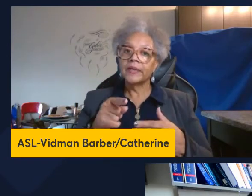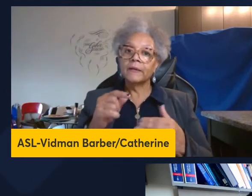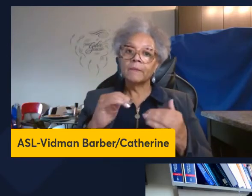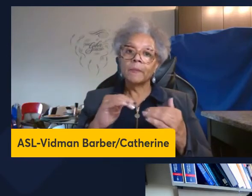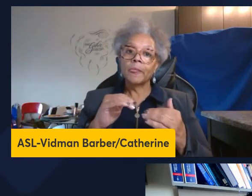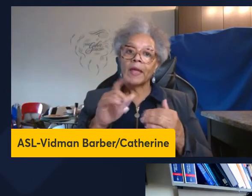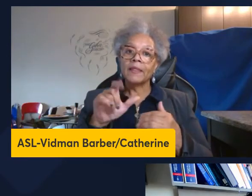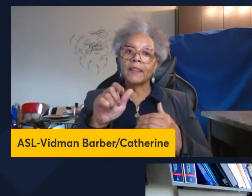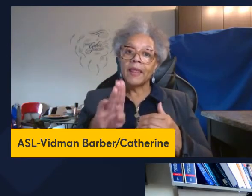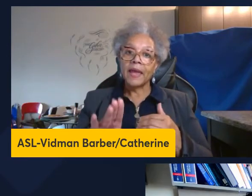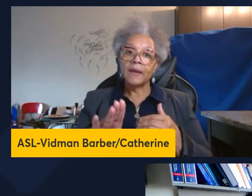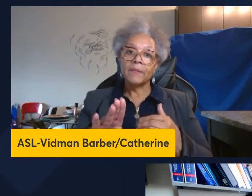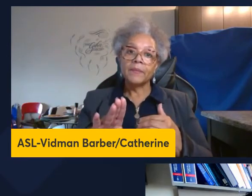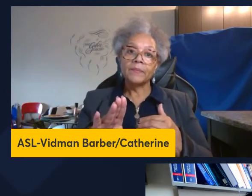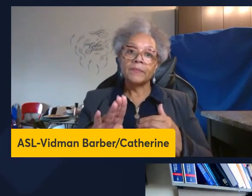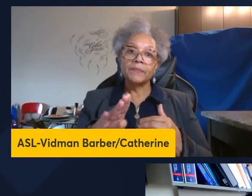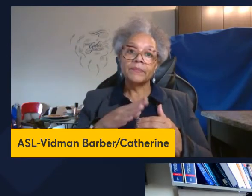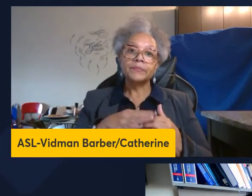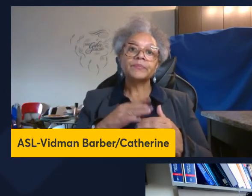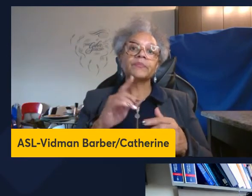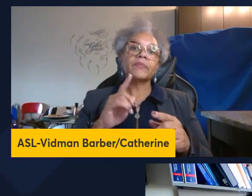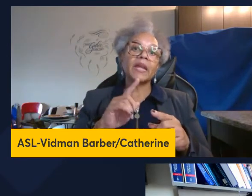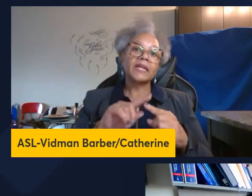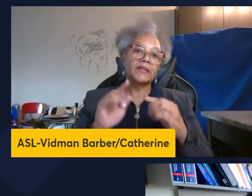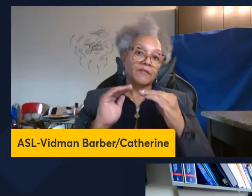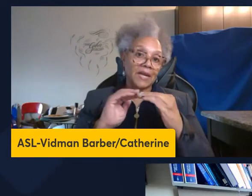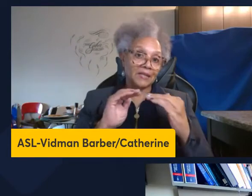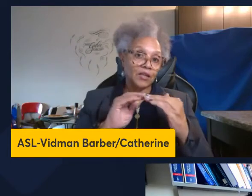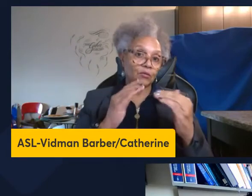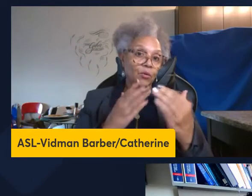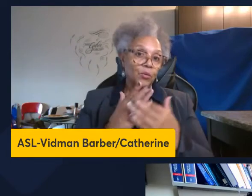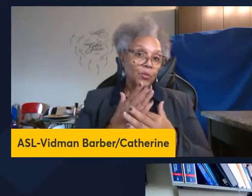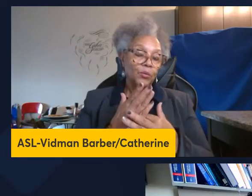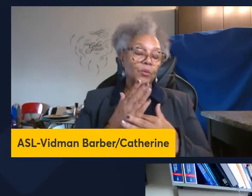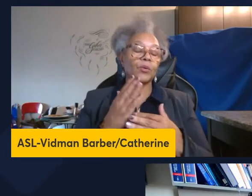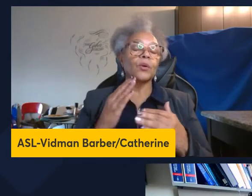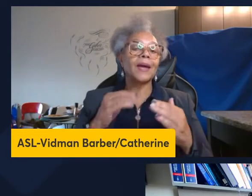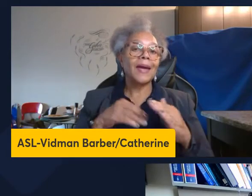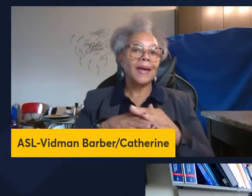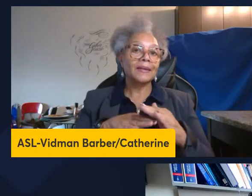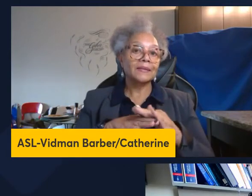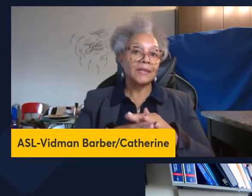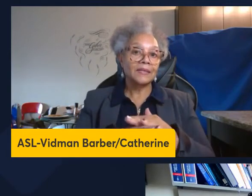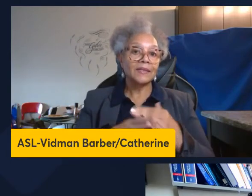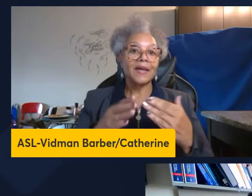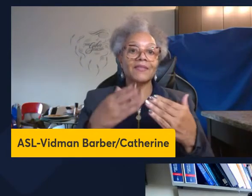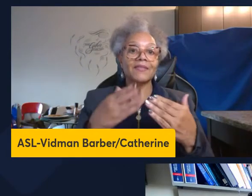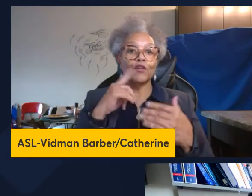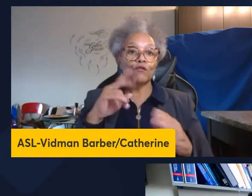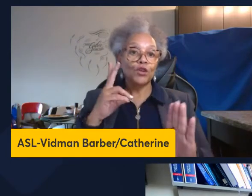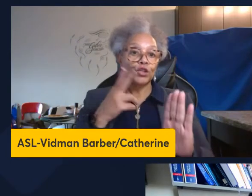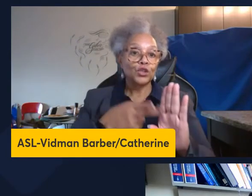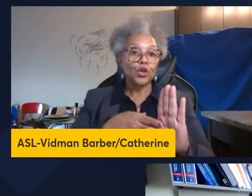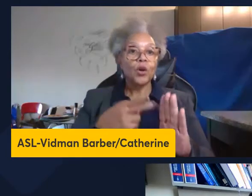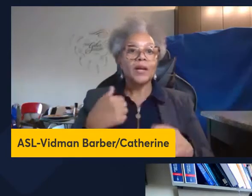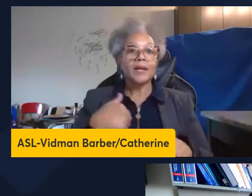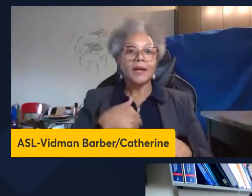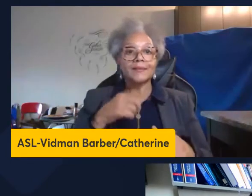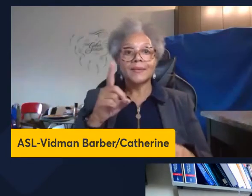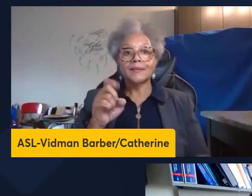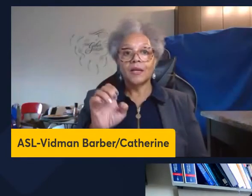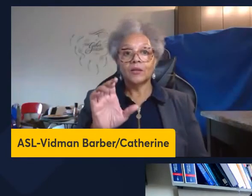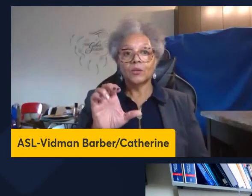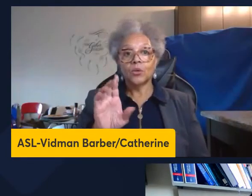and increasing health equity through access to laboratory diagnostics. Thank you for joining us, Dr. Culbreath. You can proceed with your